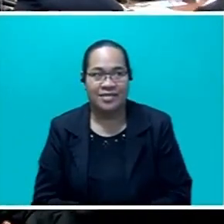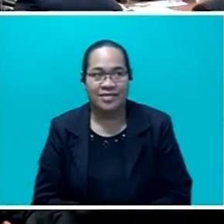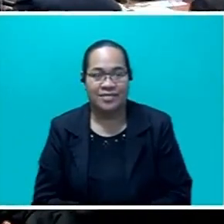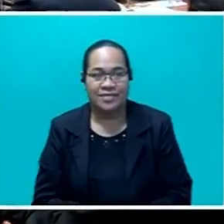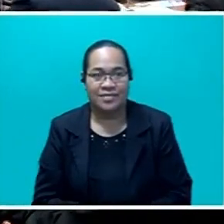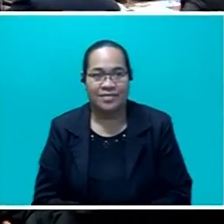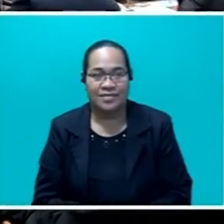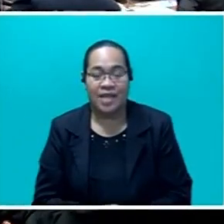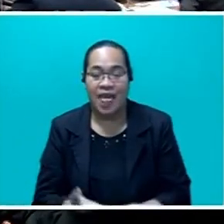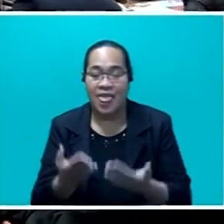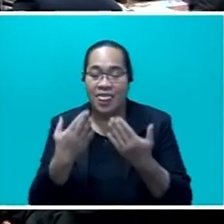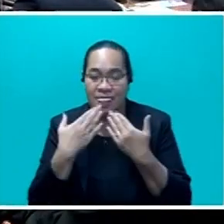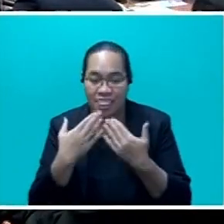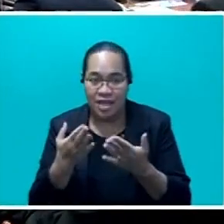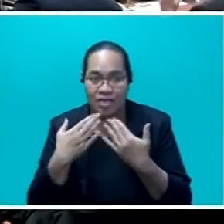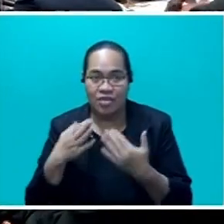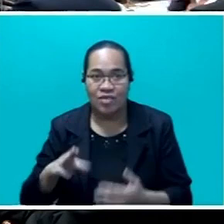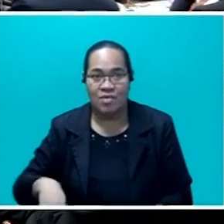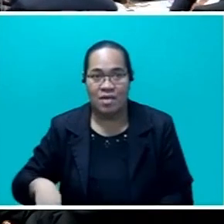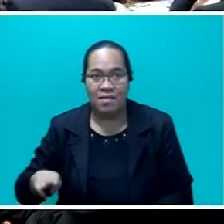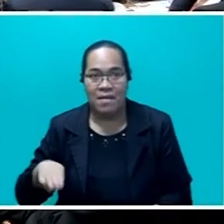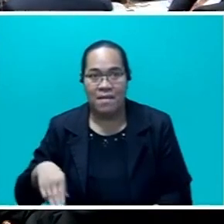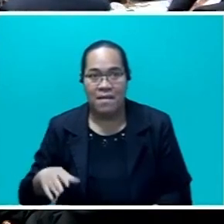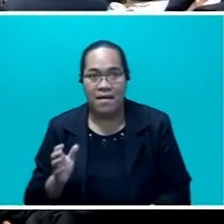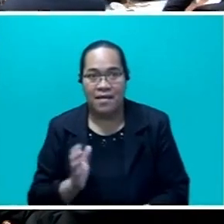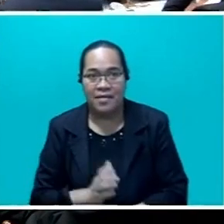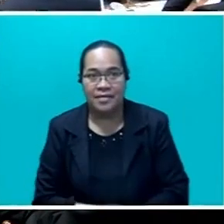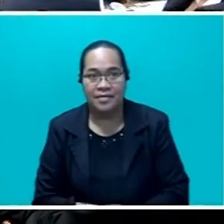Thank you, honorable members.